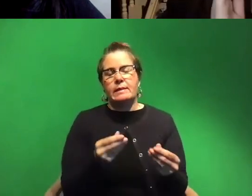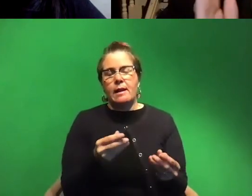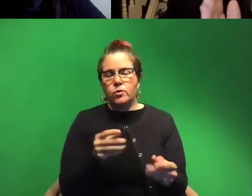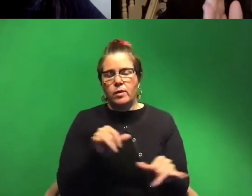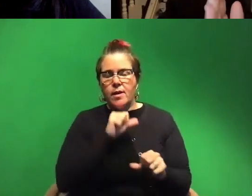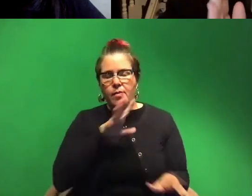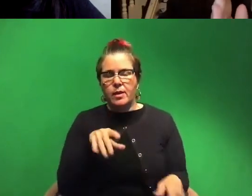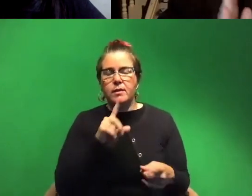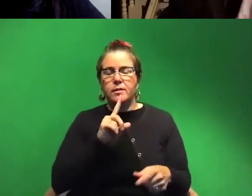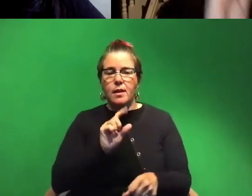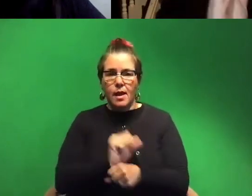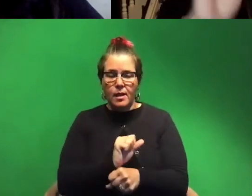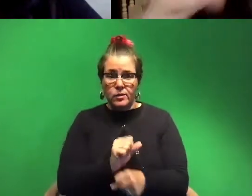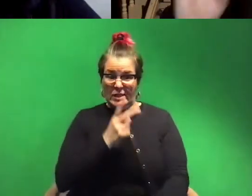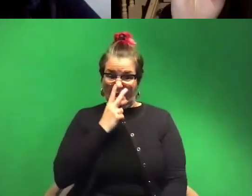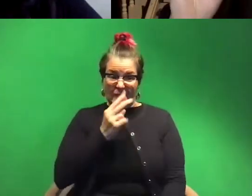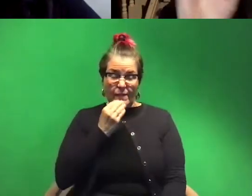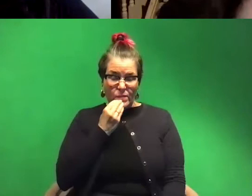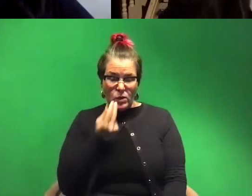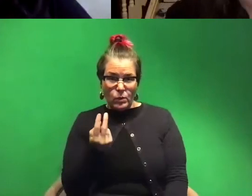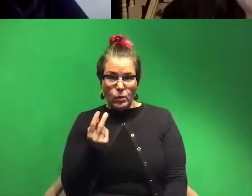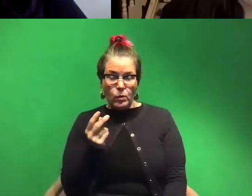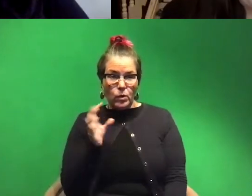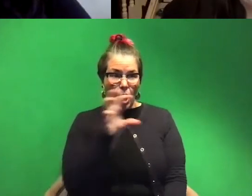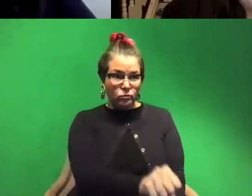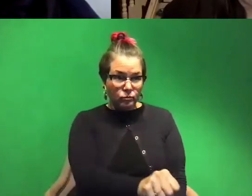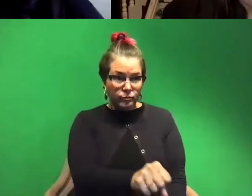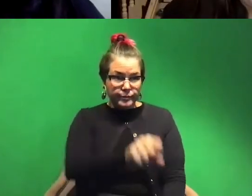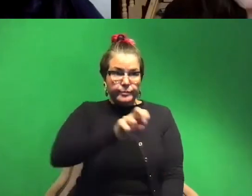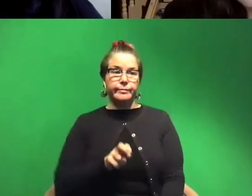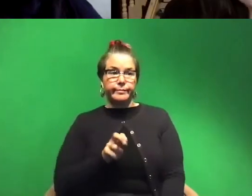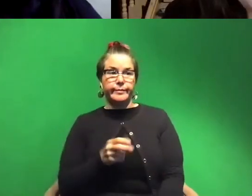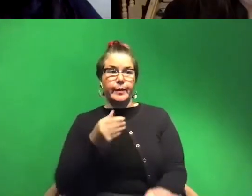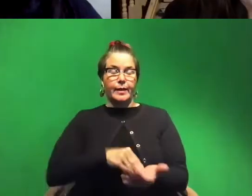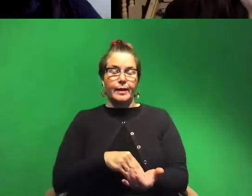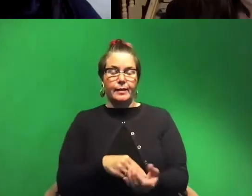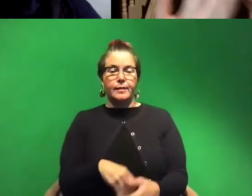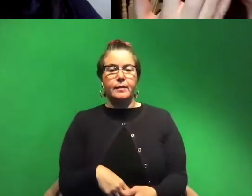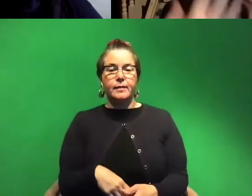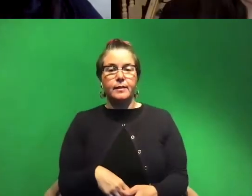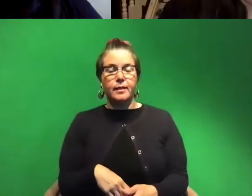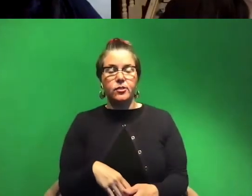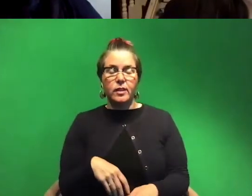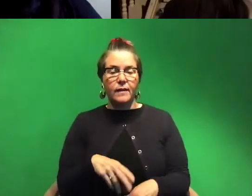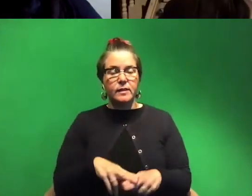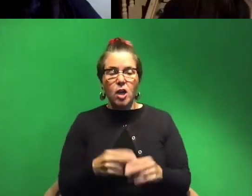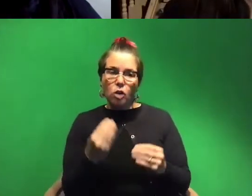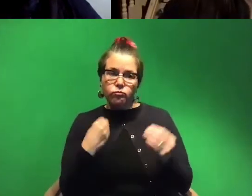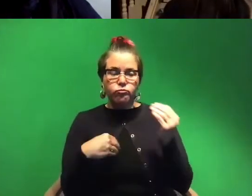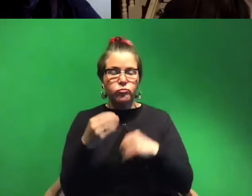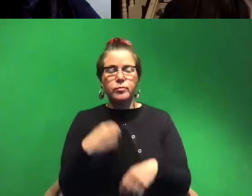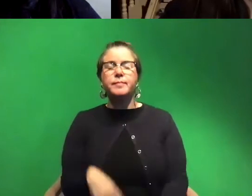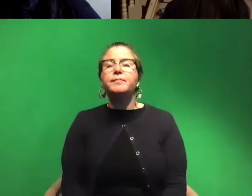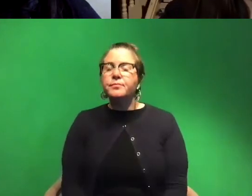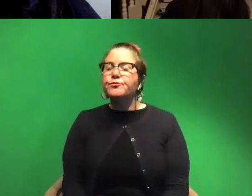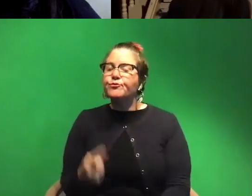they actively see food, and then they get Yes. up, attack the food, and then just plop right back down and just like sit on the sand munching. Yes. And that's actually the